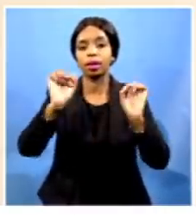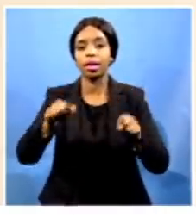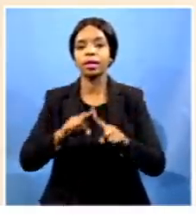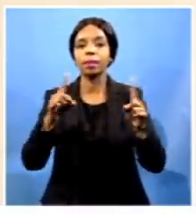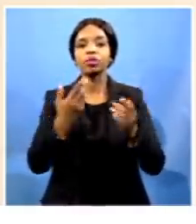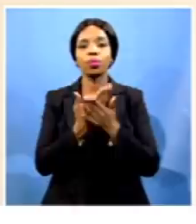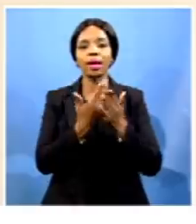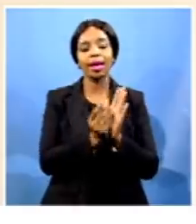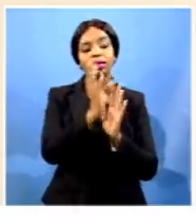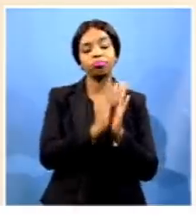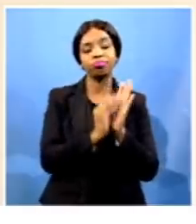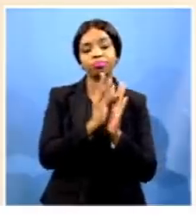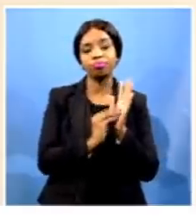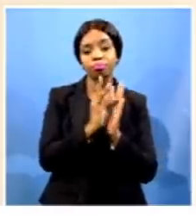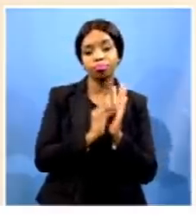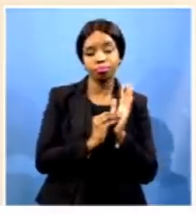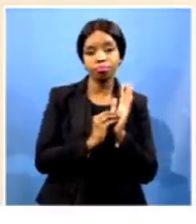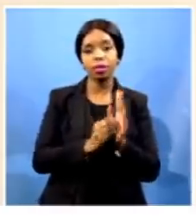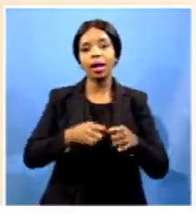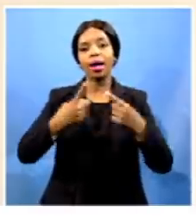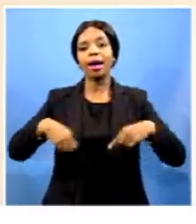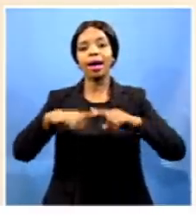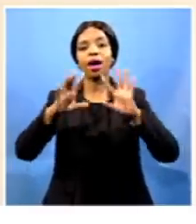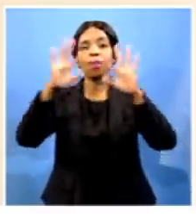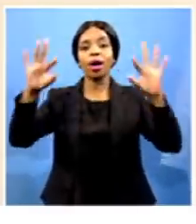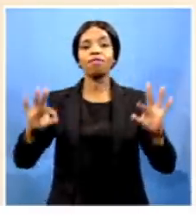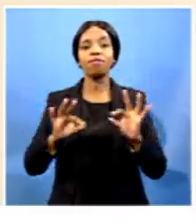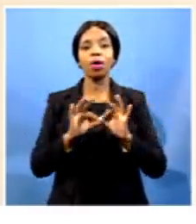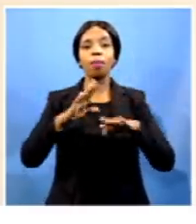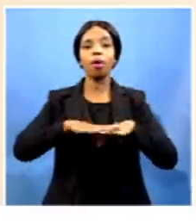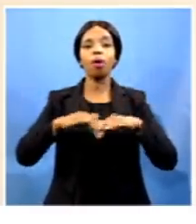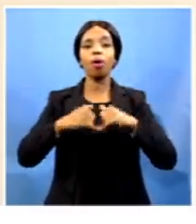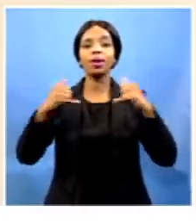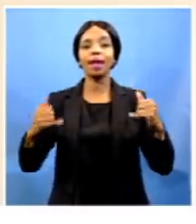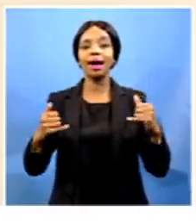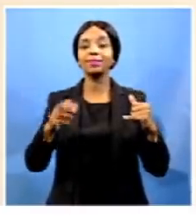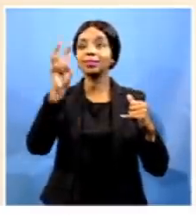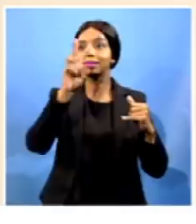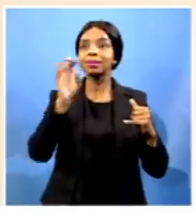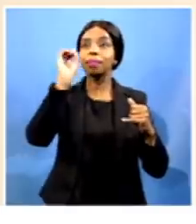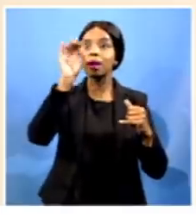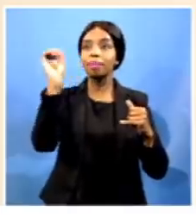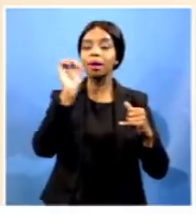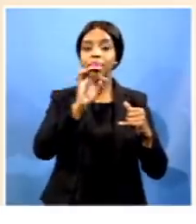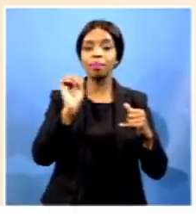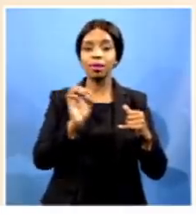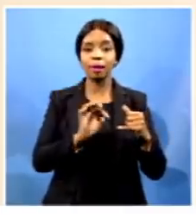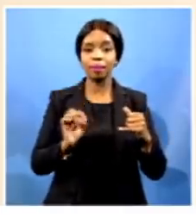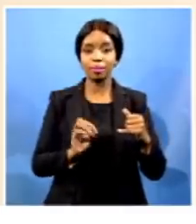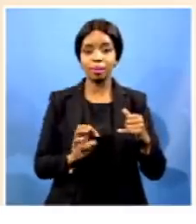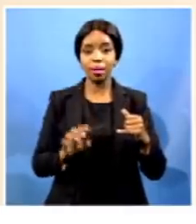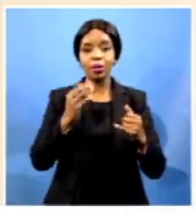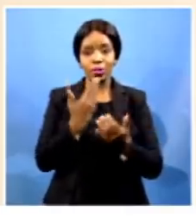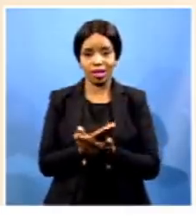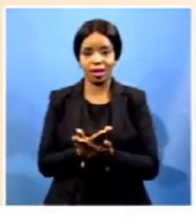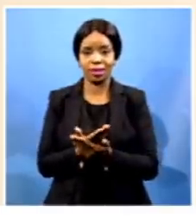download our application form, fill it in. Now, what we did is that in order to ensure a faster turnaround time, we